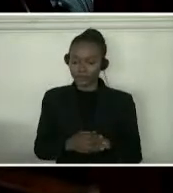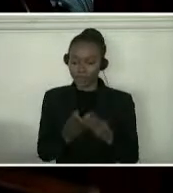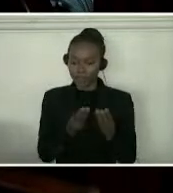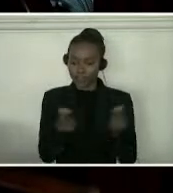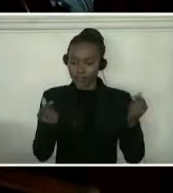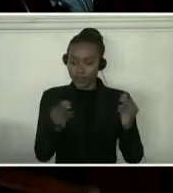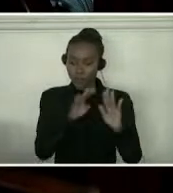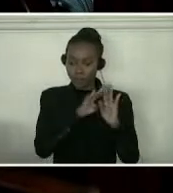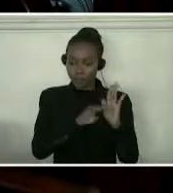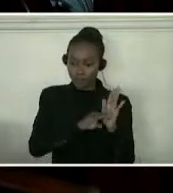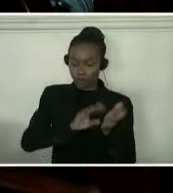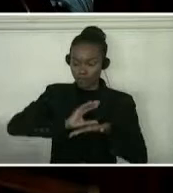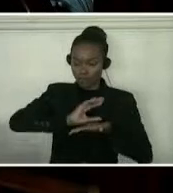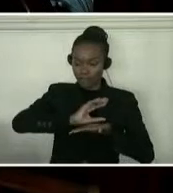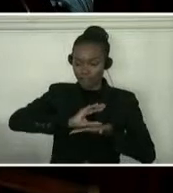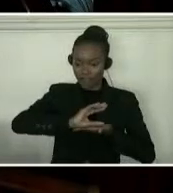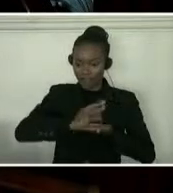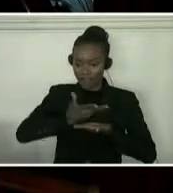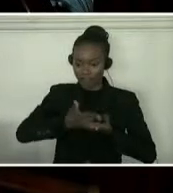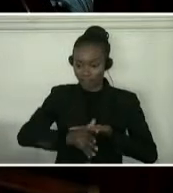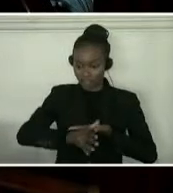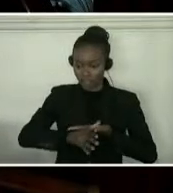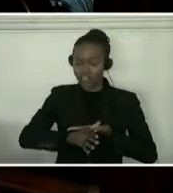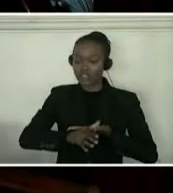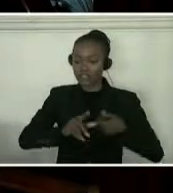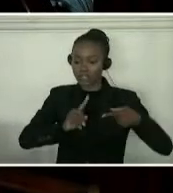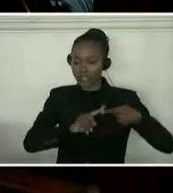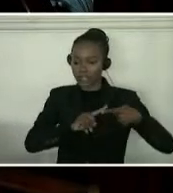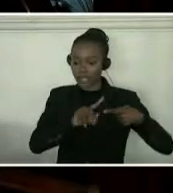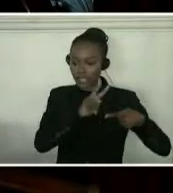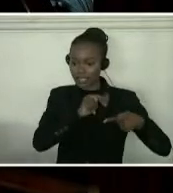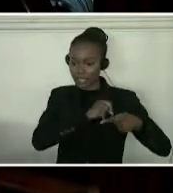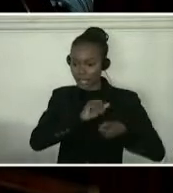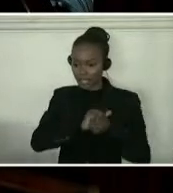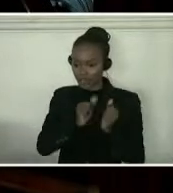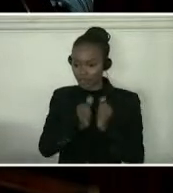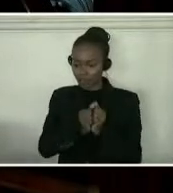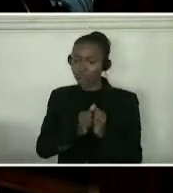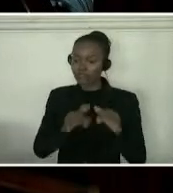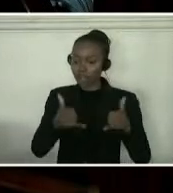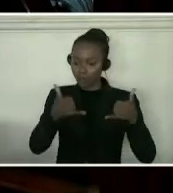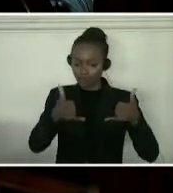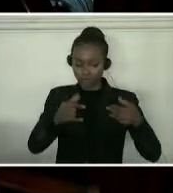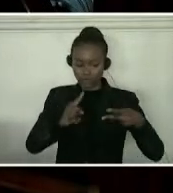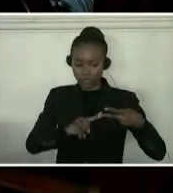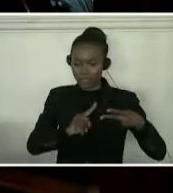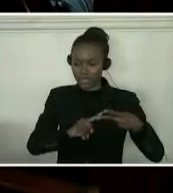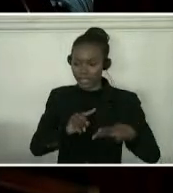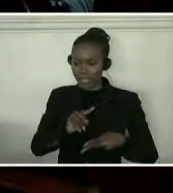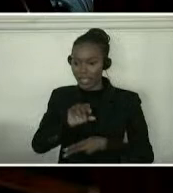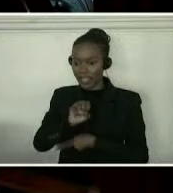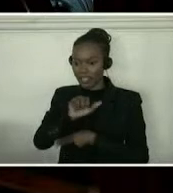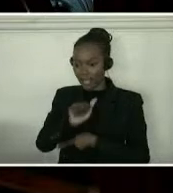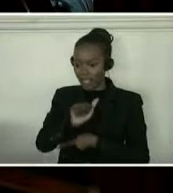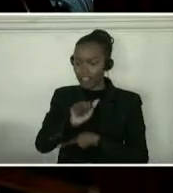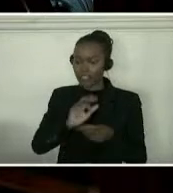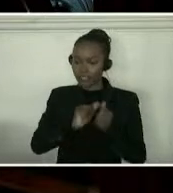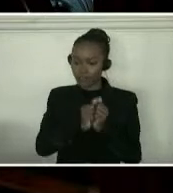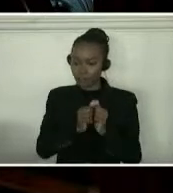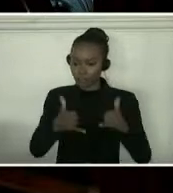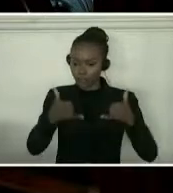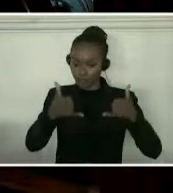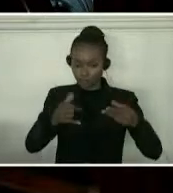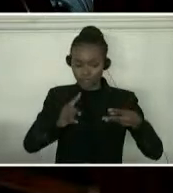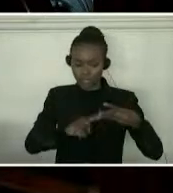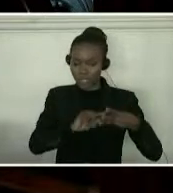programs it's k010 sports awards sa sports award kz and youth run